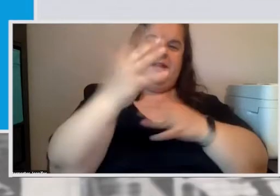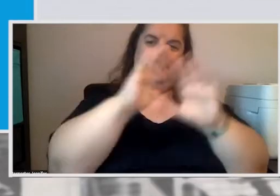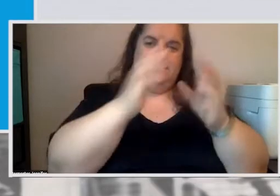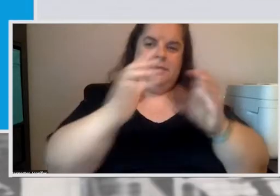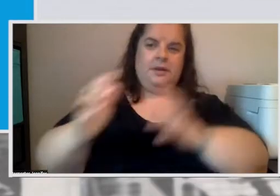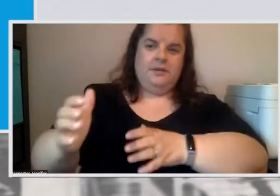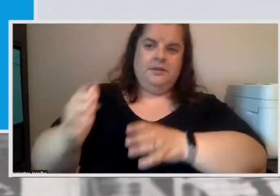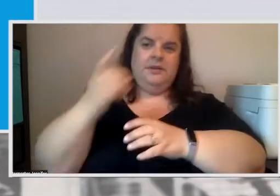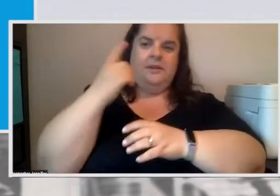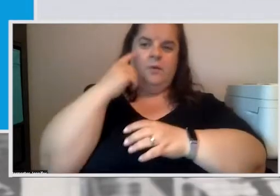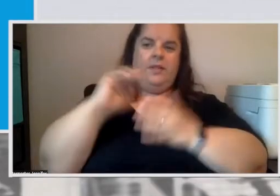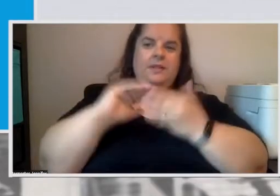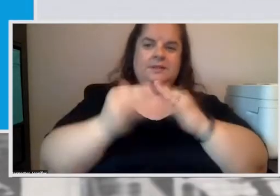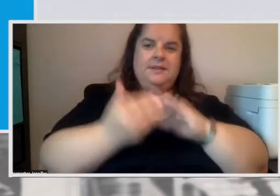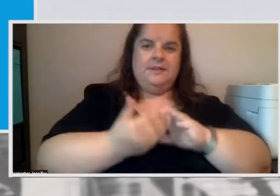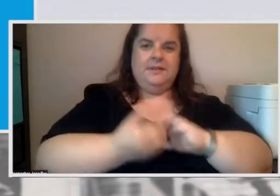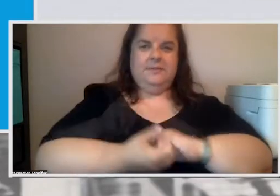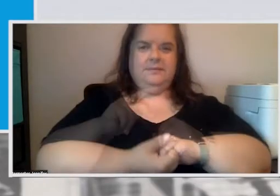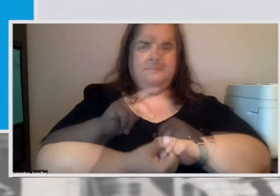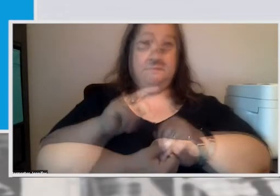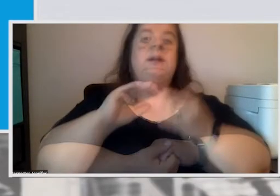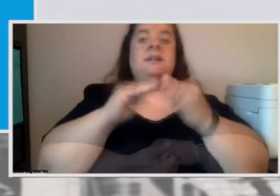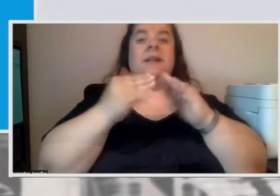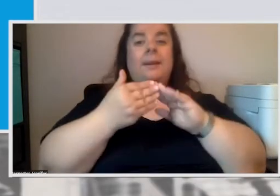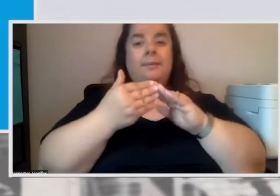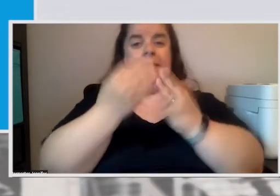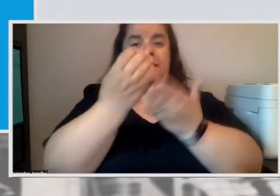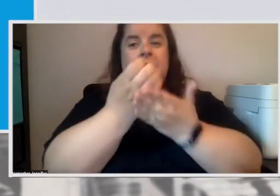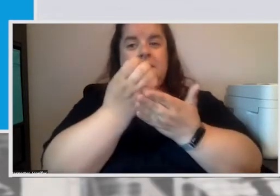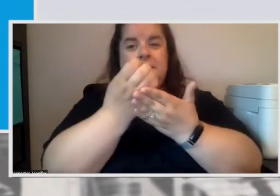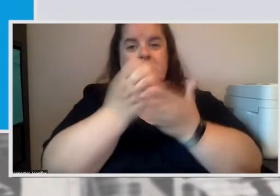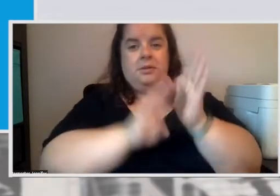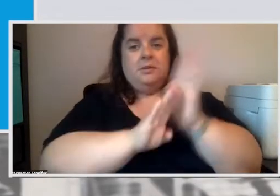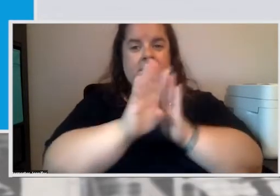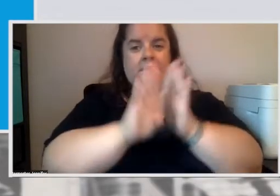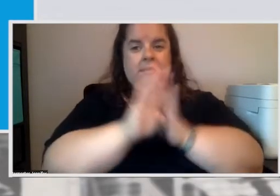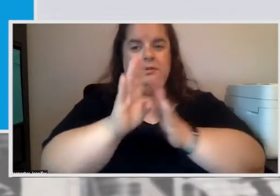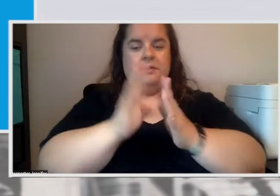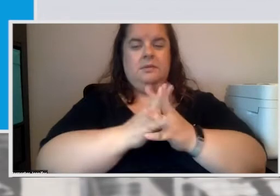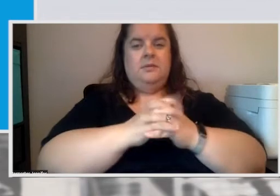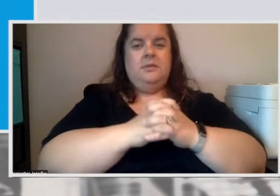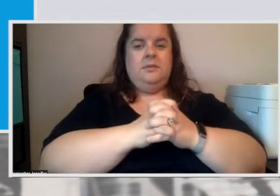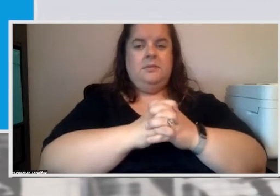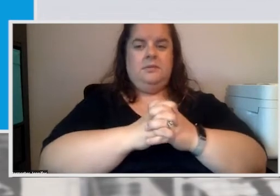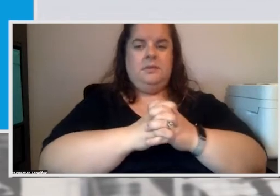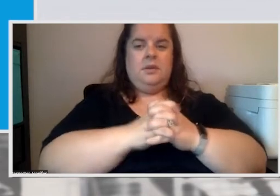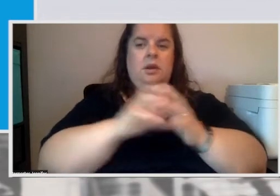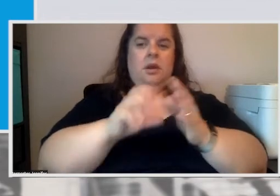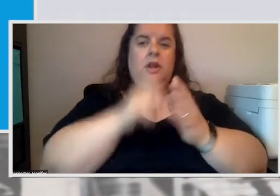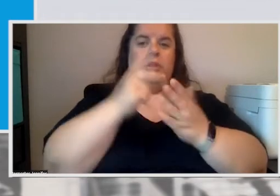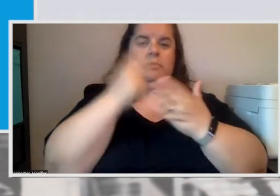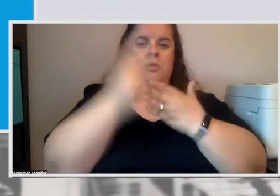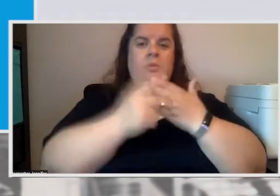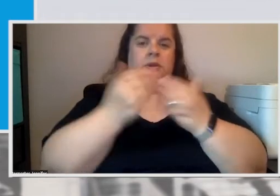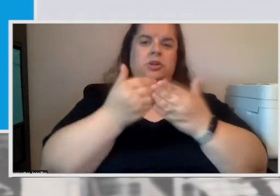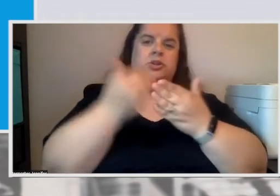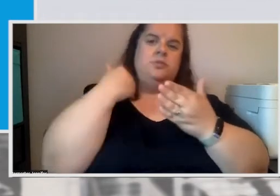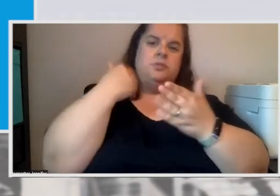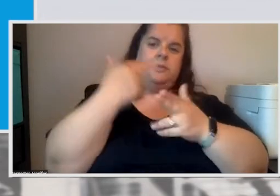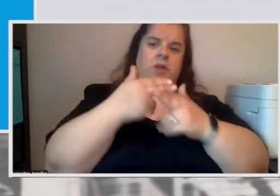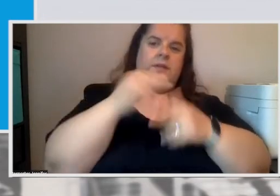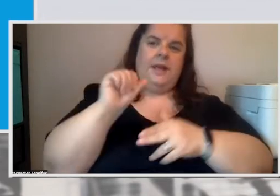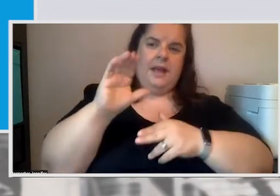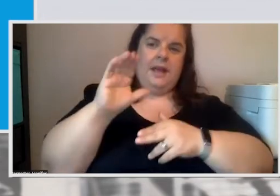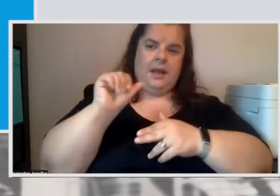5 organizations. So that's in the works. So the other program too, that it used to be called ACBO,